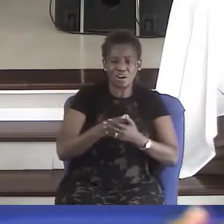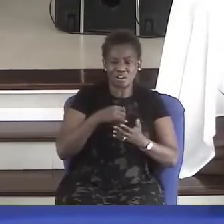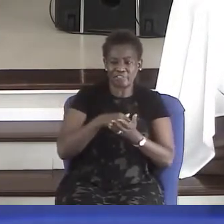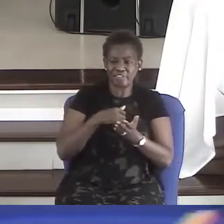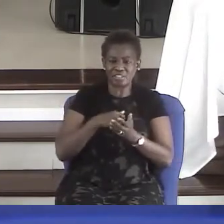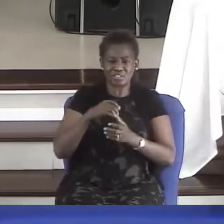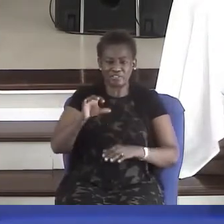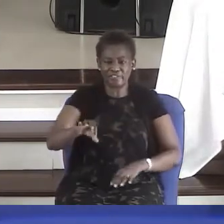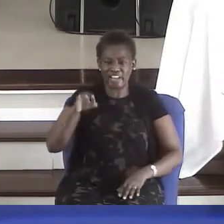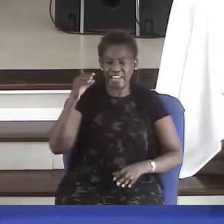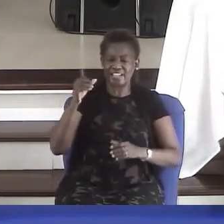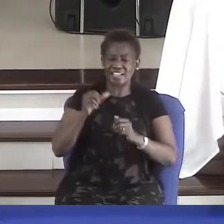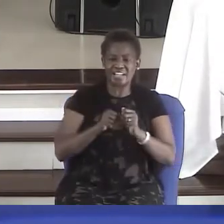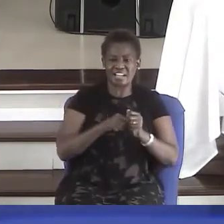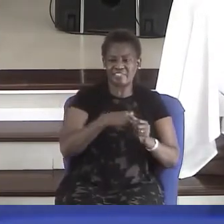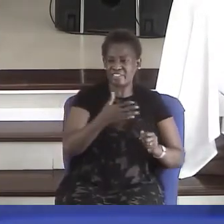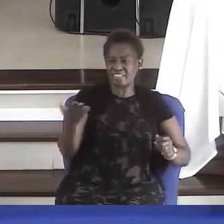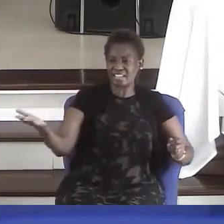I'll die a pauper